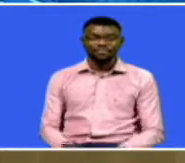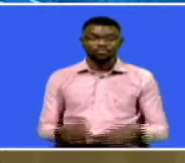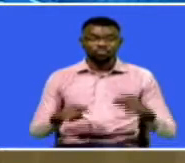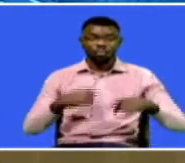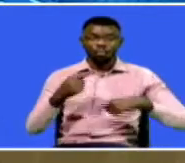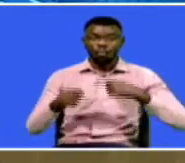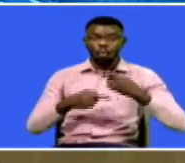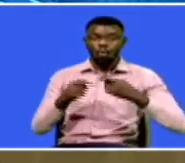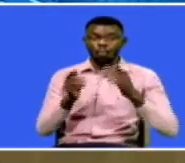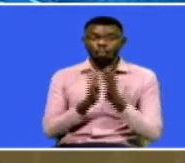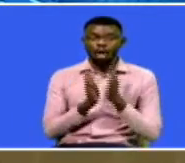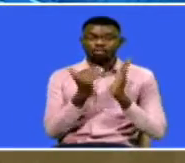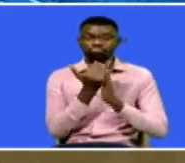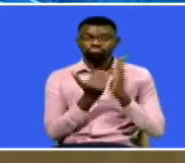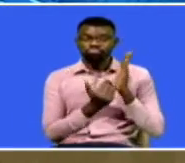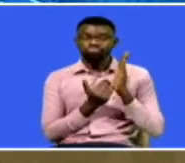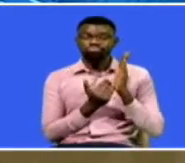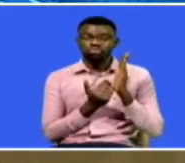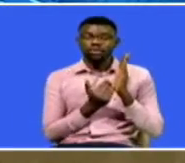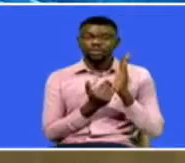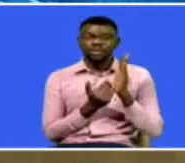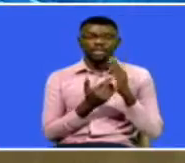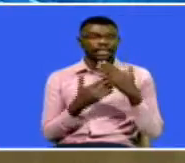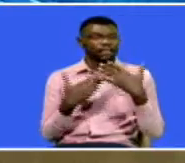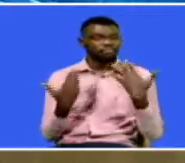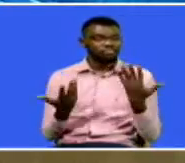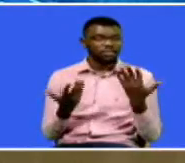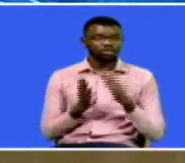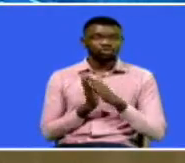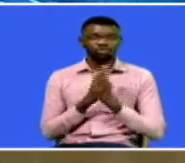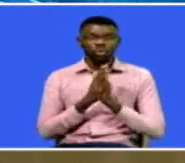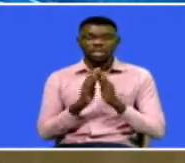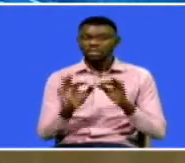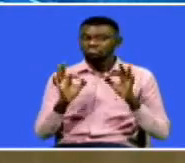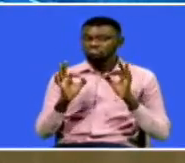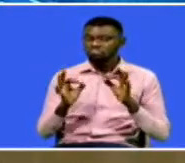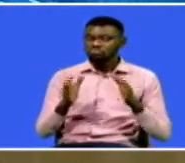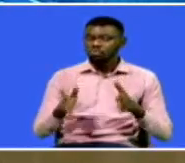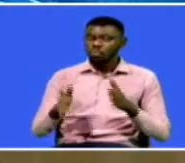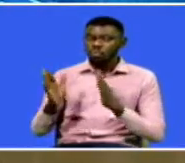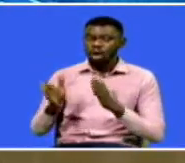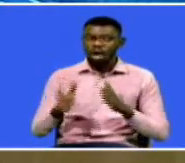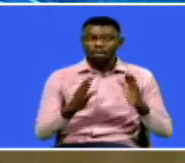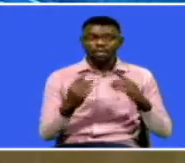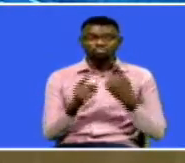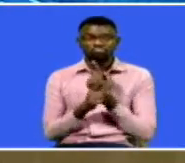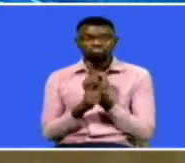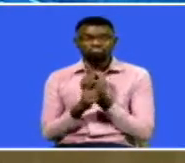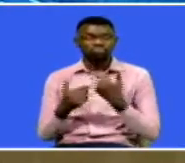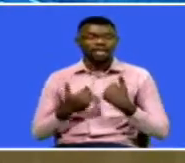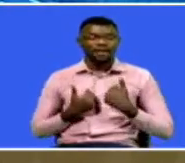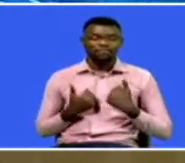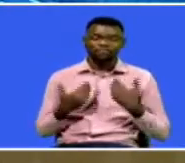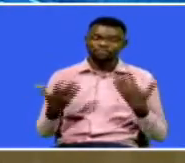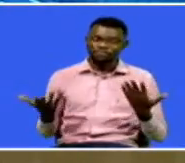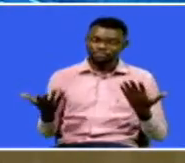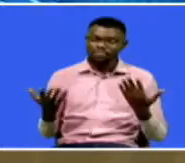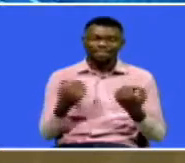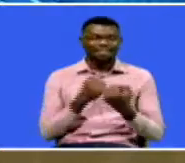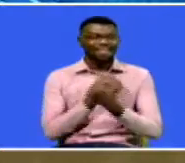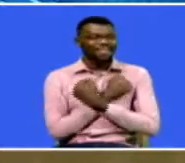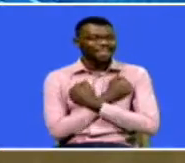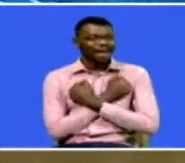Now let's continue with the broadcast. Here's an interesting piece for you. There are different ways one can declare their undying